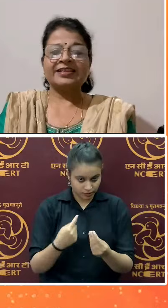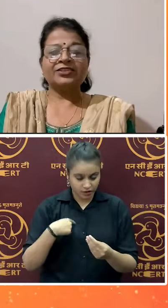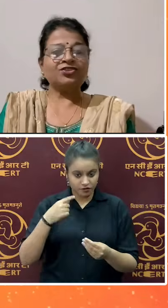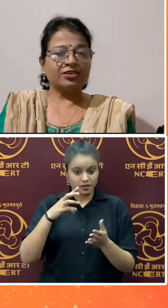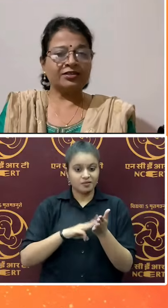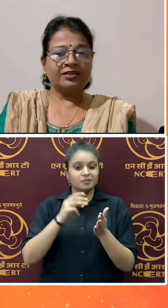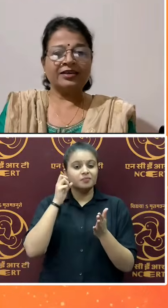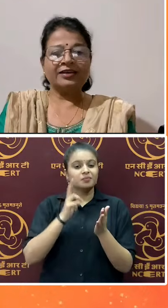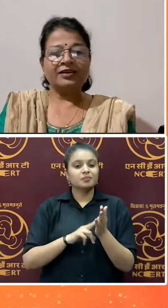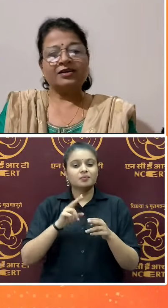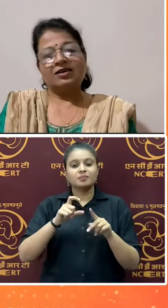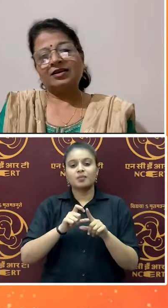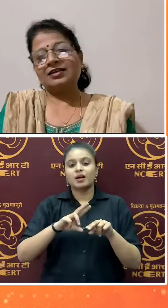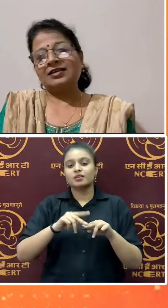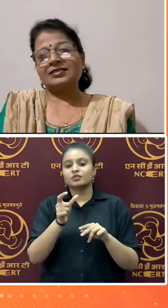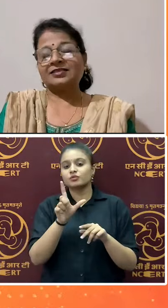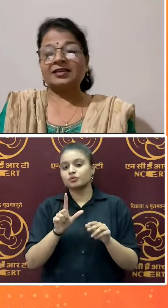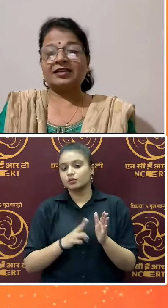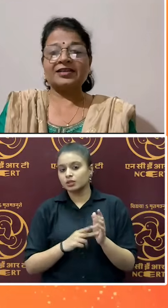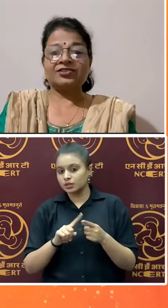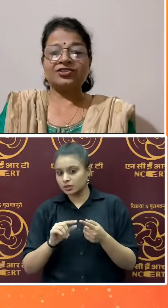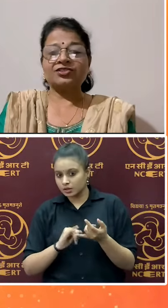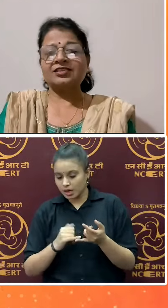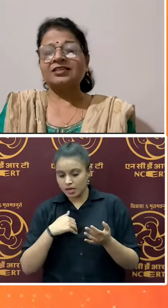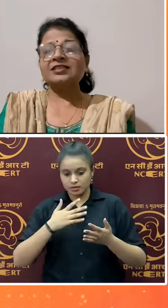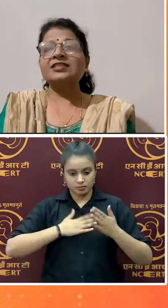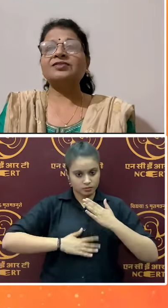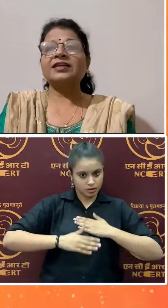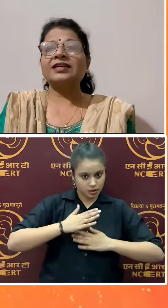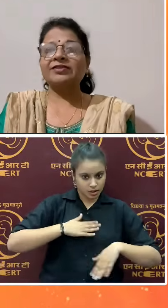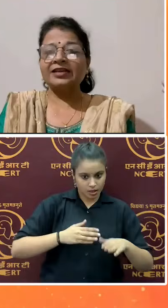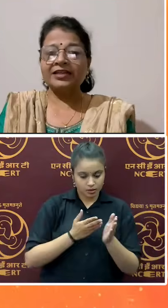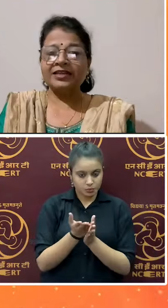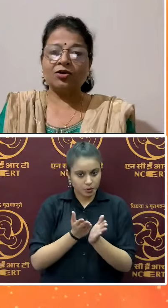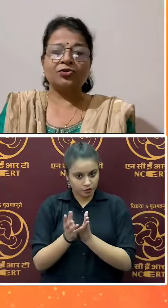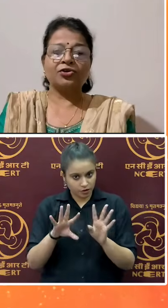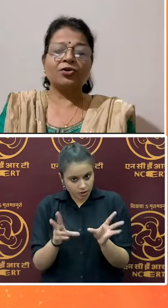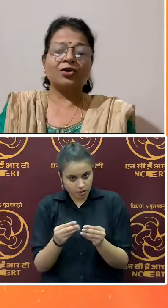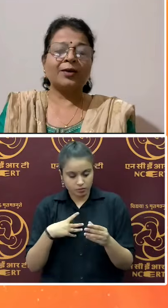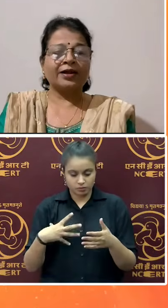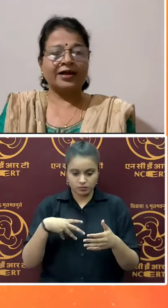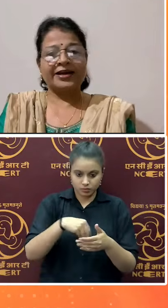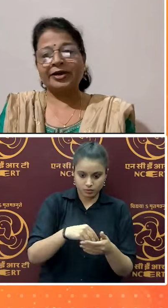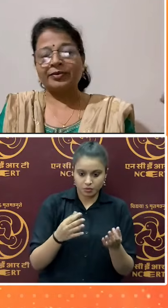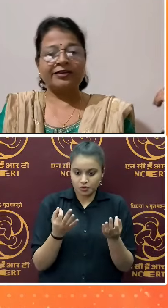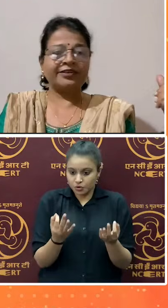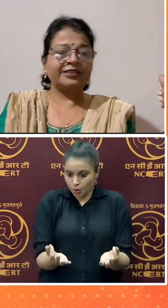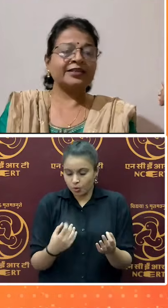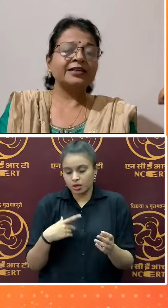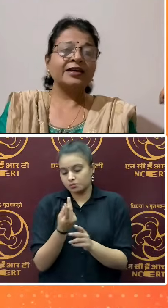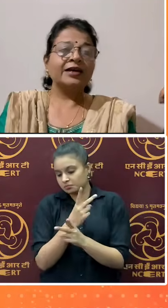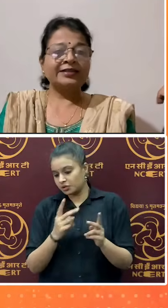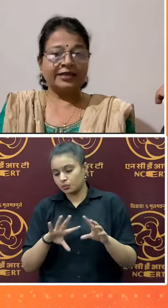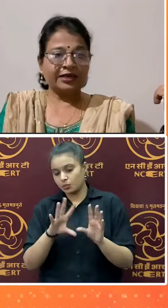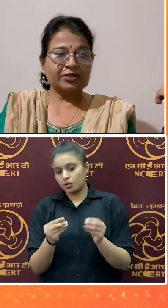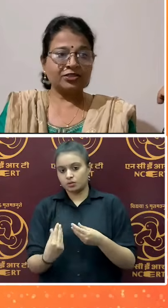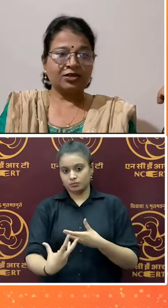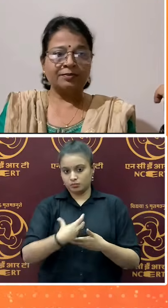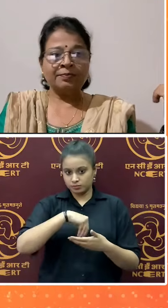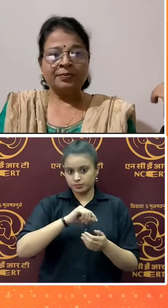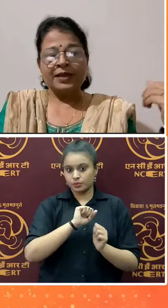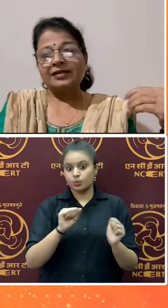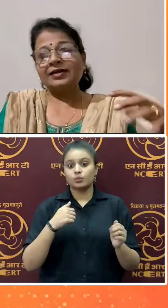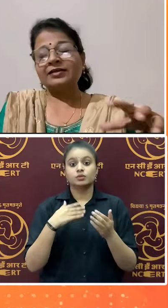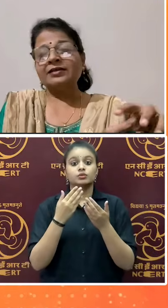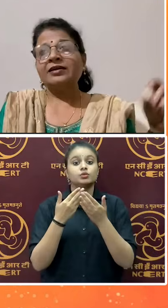mindfulness, journaling, or relaxation techniques. We can include yoga, pranayama, everything in their